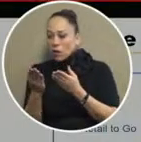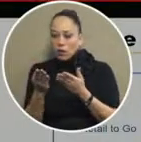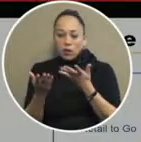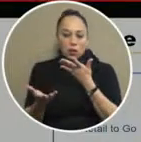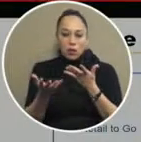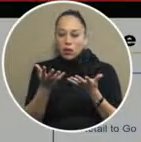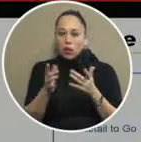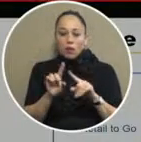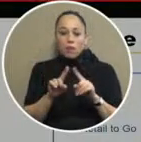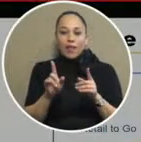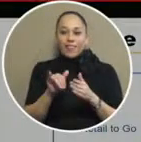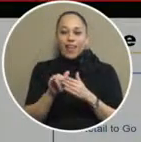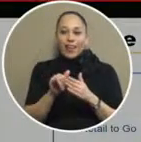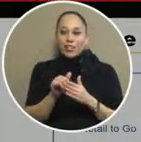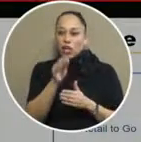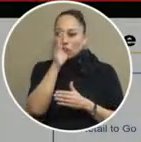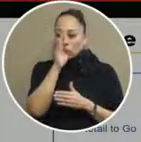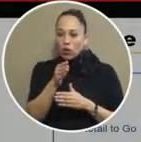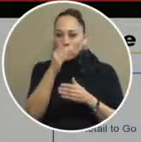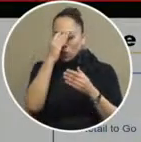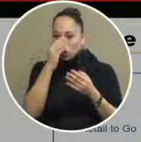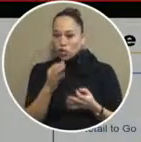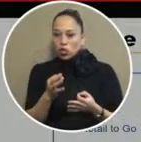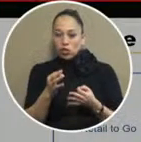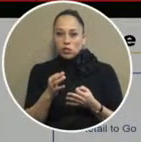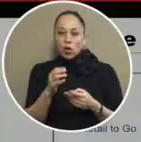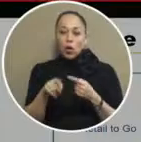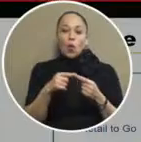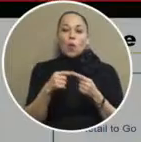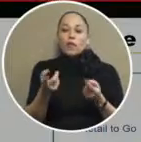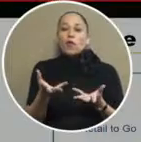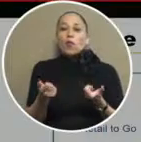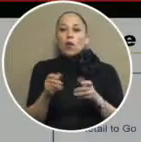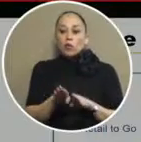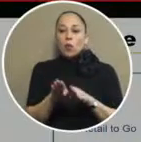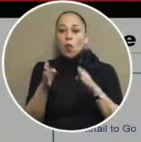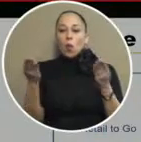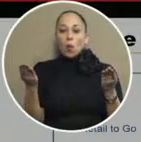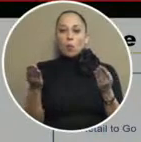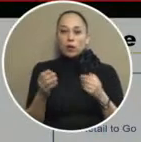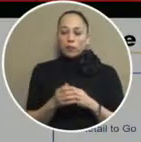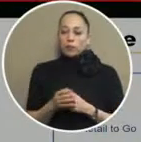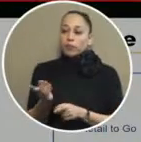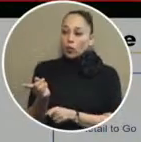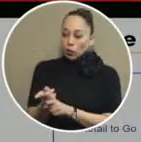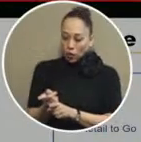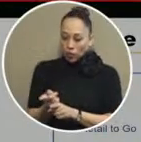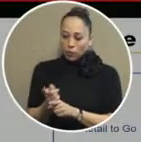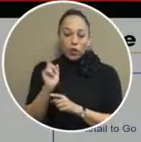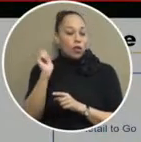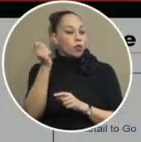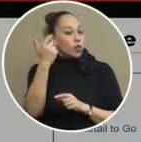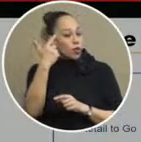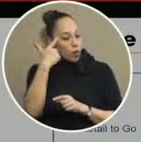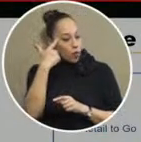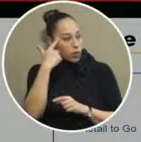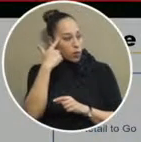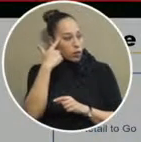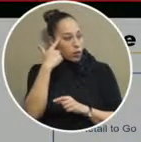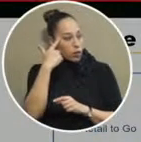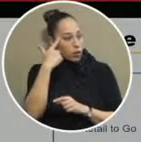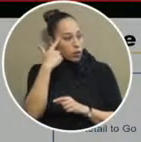to open, but the businesses are making choices on when they want to open. Correct. The governor was very...